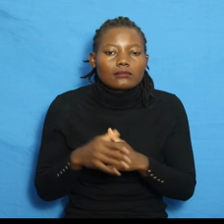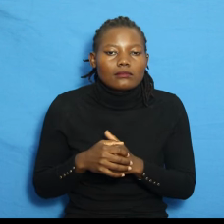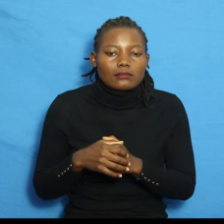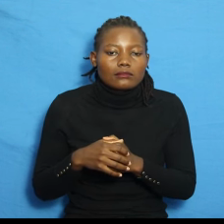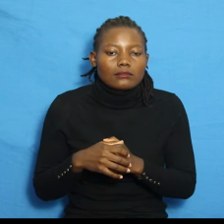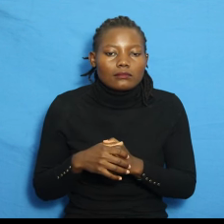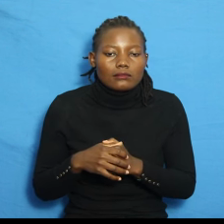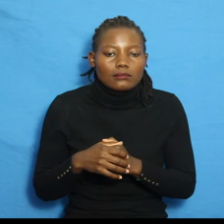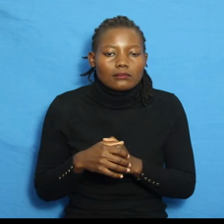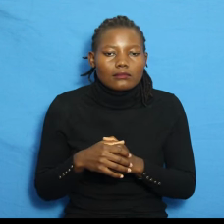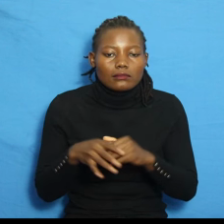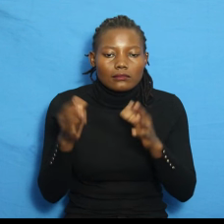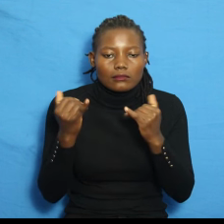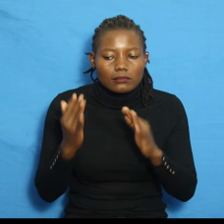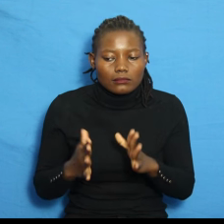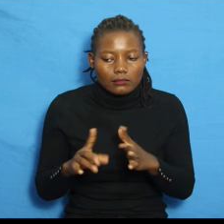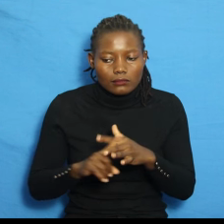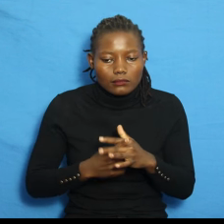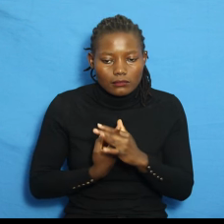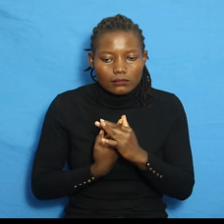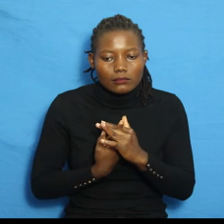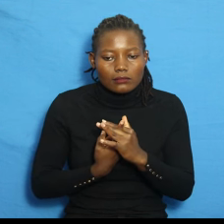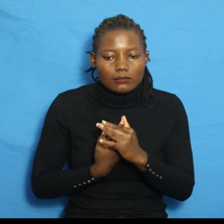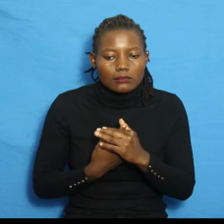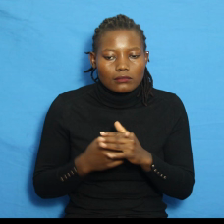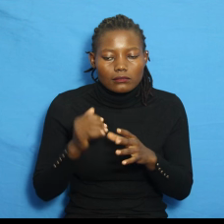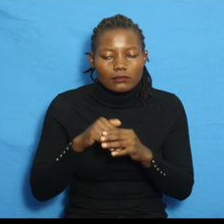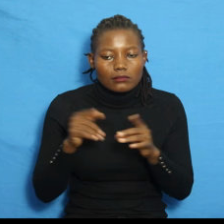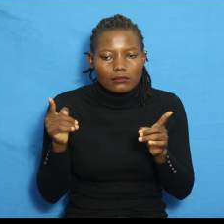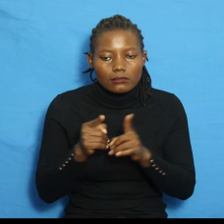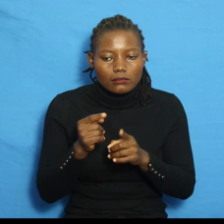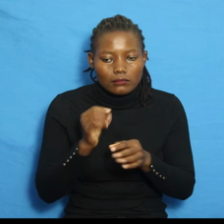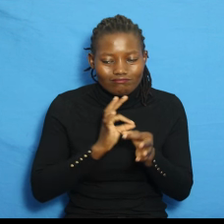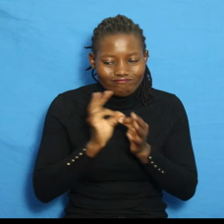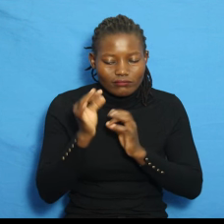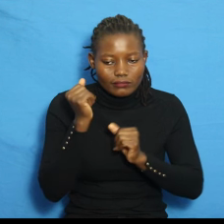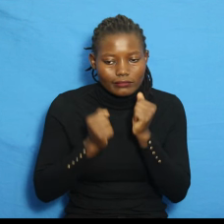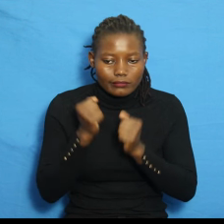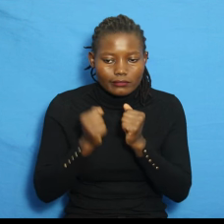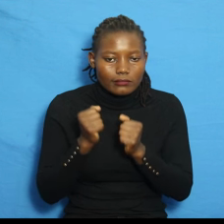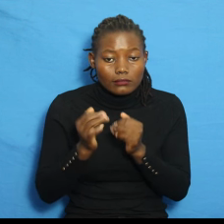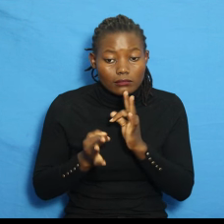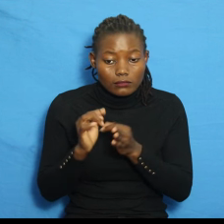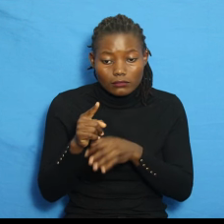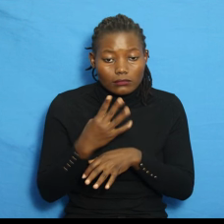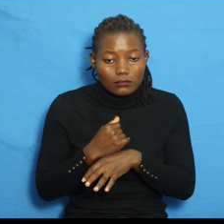very good example is in the athletes starting blocks in the short